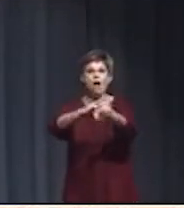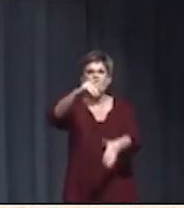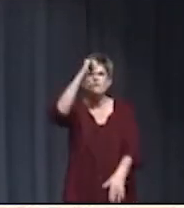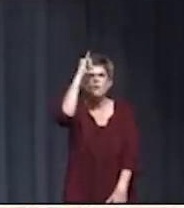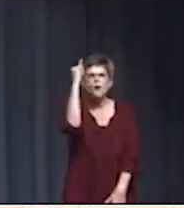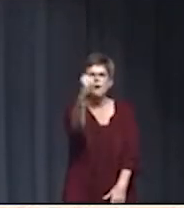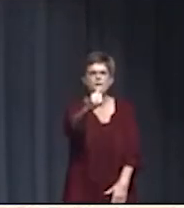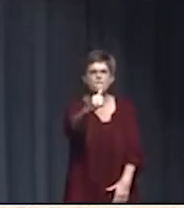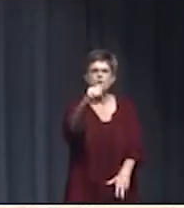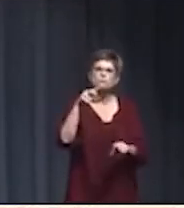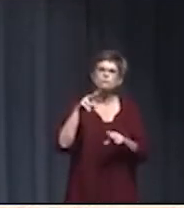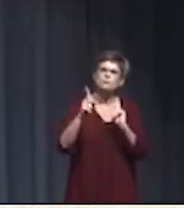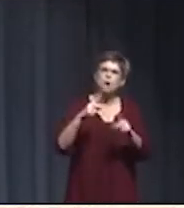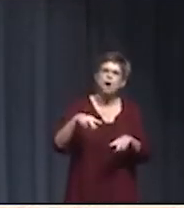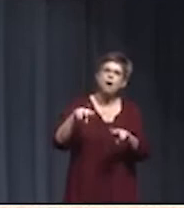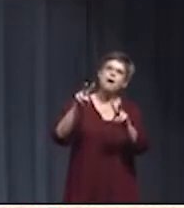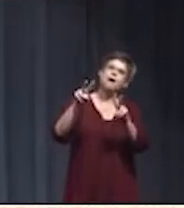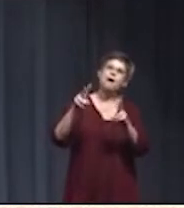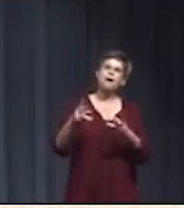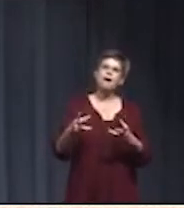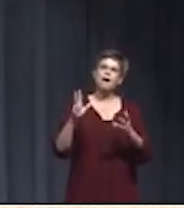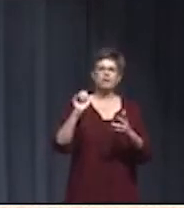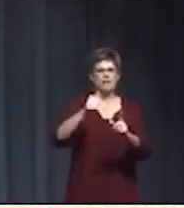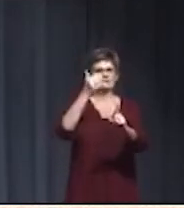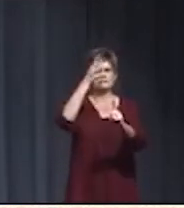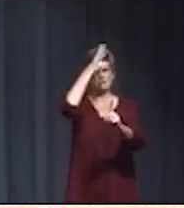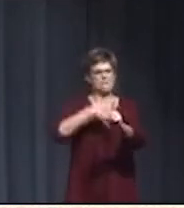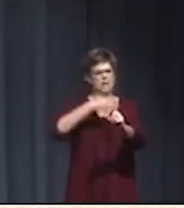That's who we are.